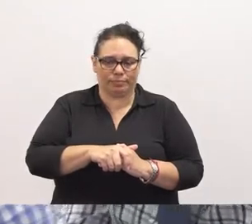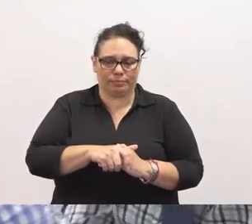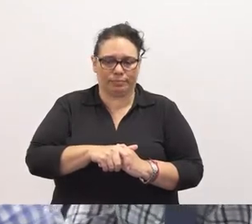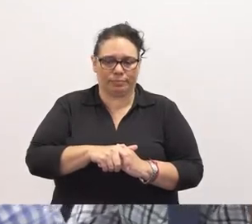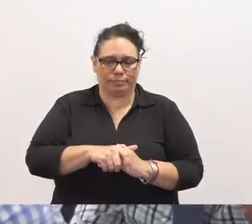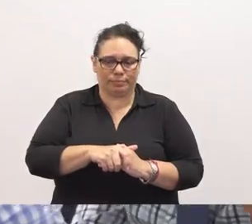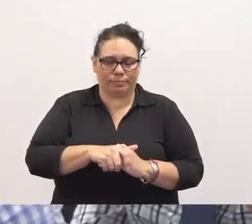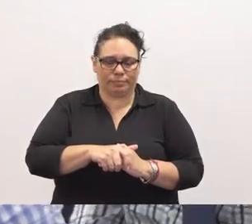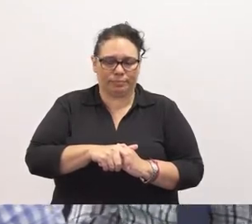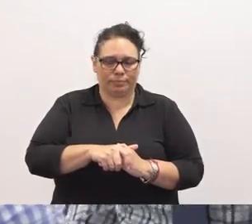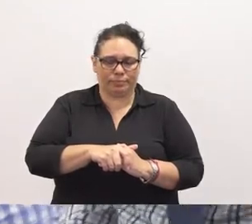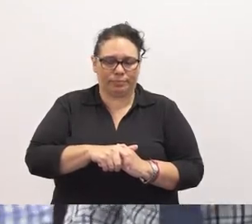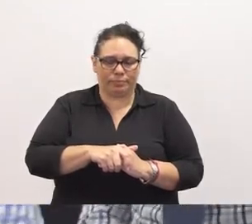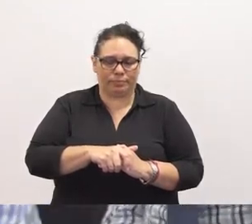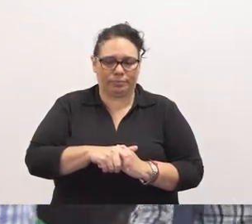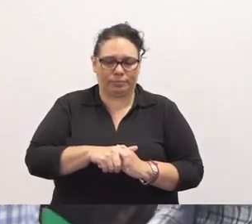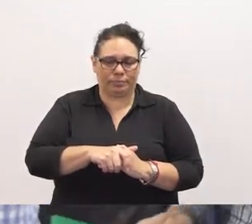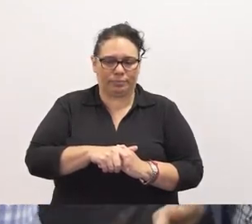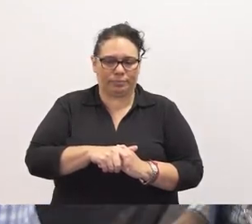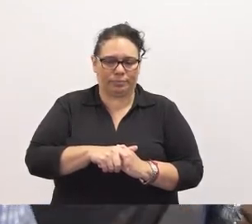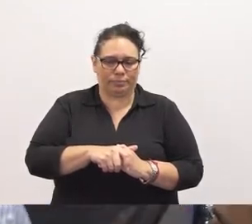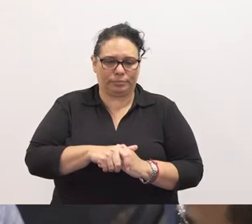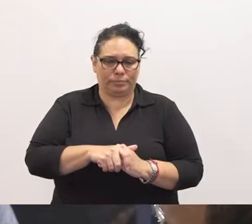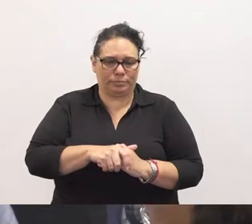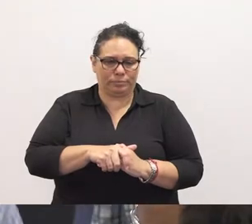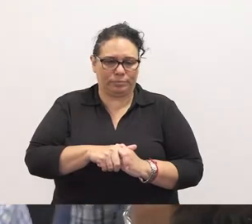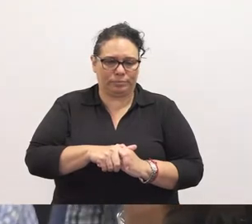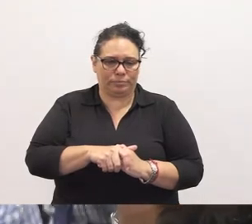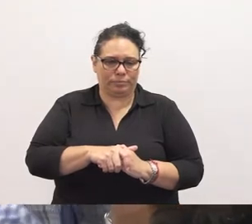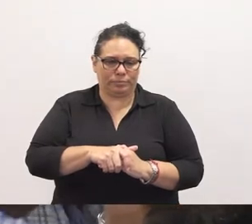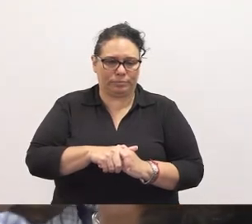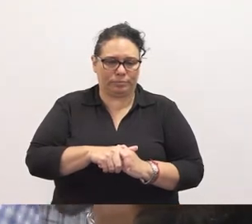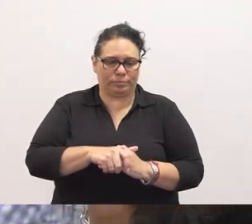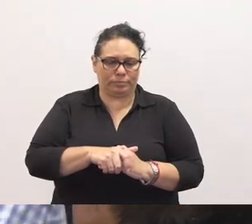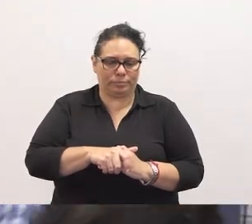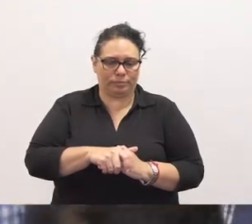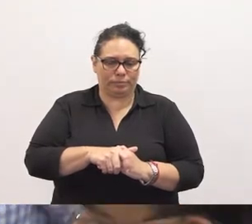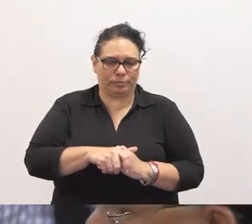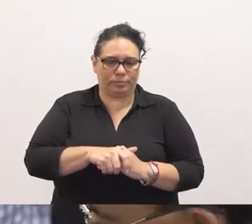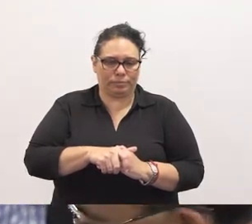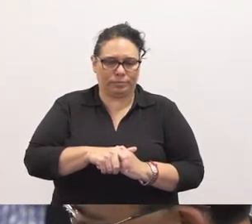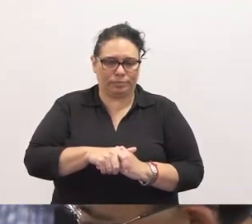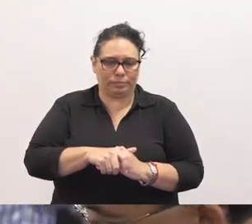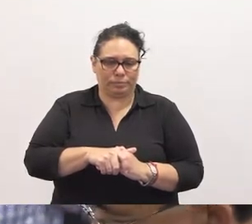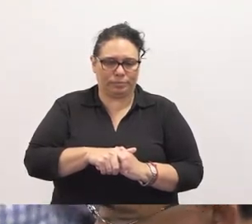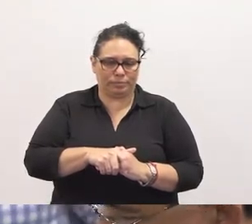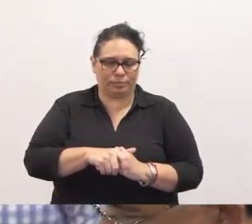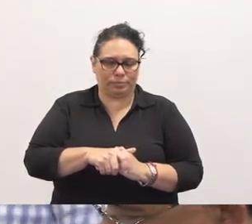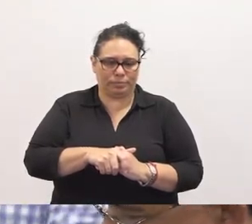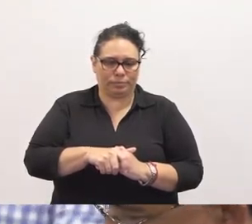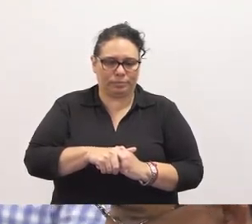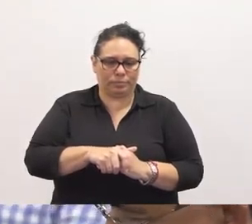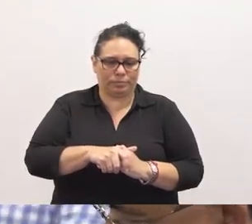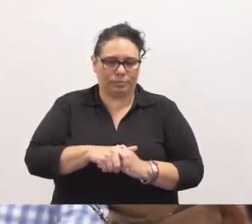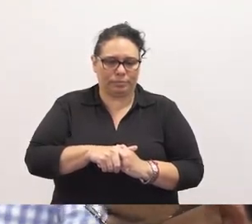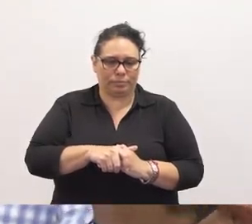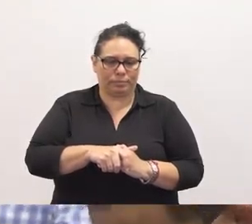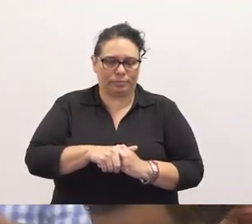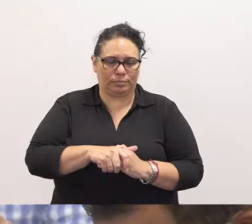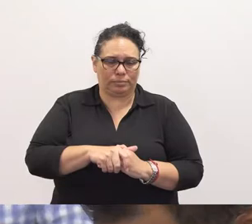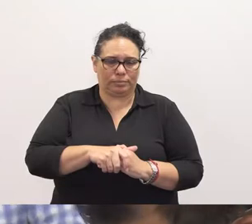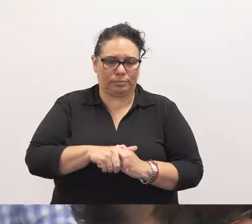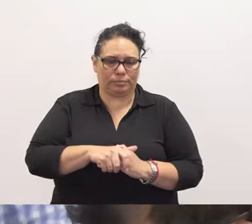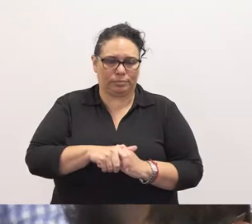kruh nâng sol pi ruo sol pi slap pi wheel pi chket khmai ka hom nâng khnyom che krom praksa